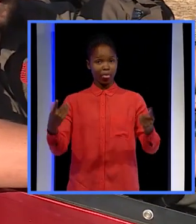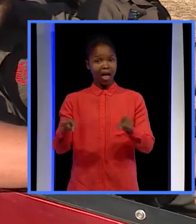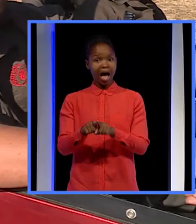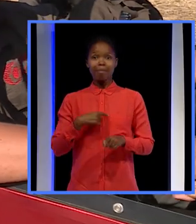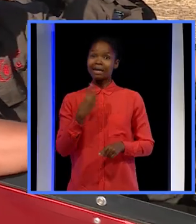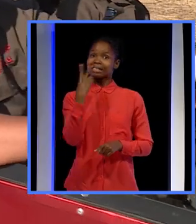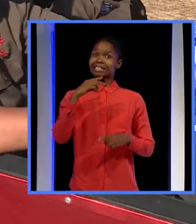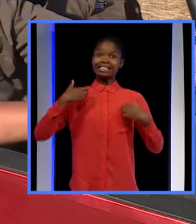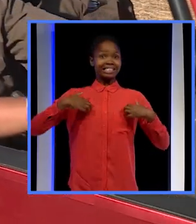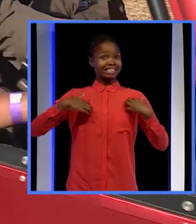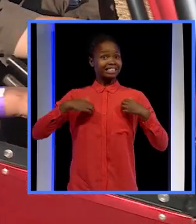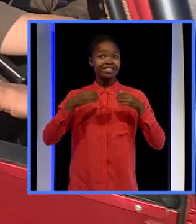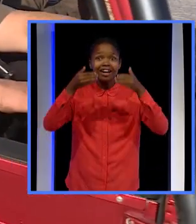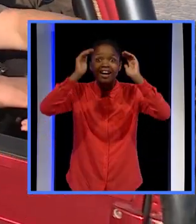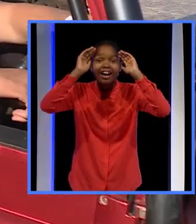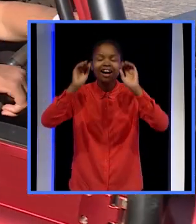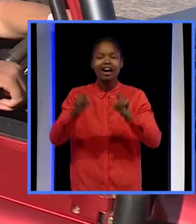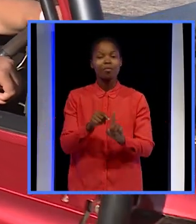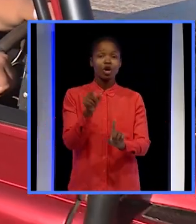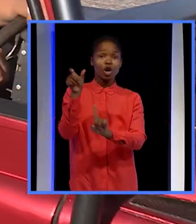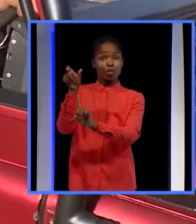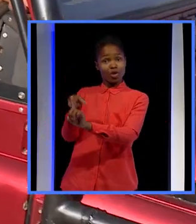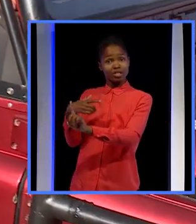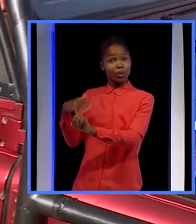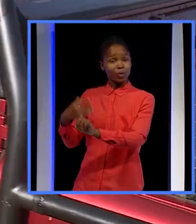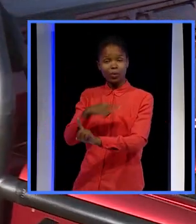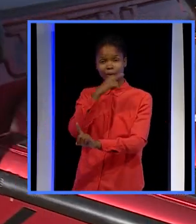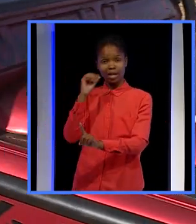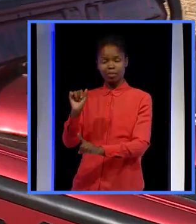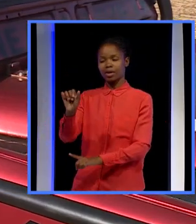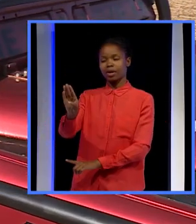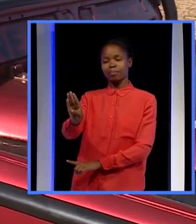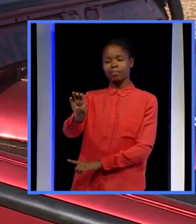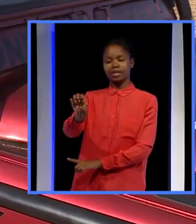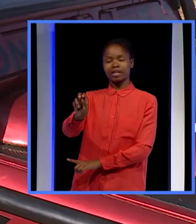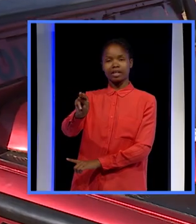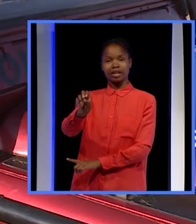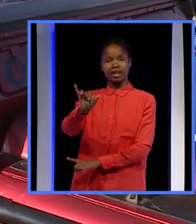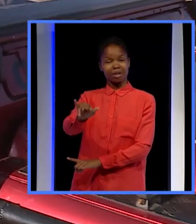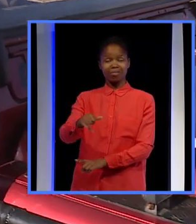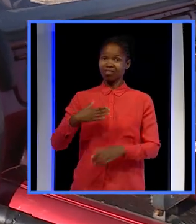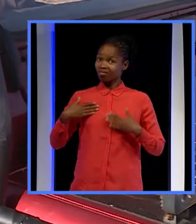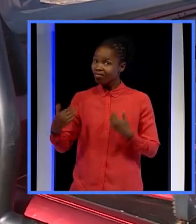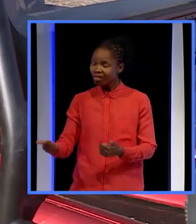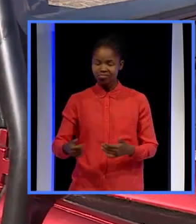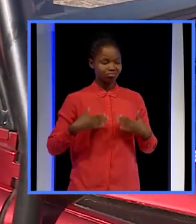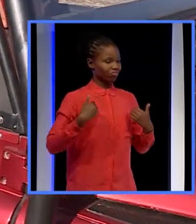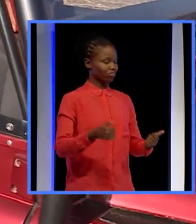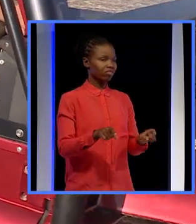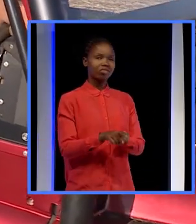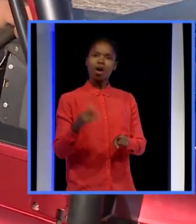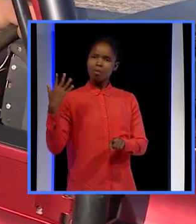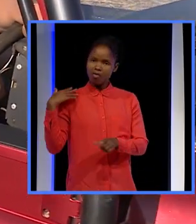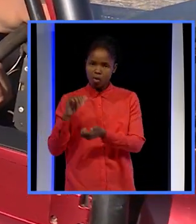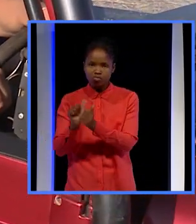you just stand up. But here, I'm with the international man of mystery. Penny, how you doing, man? You're already doing wheelchair rugby. Now you